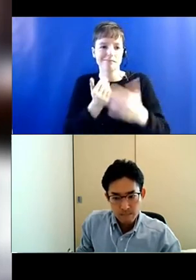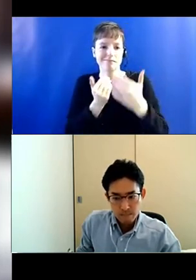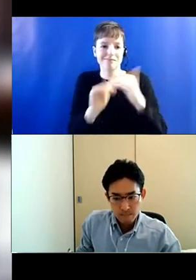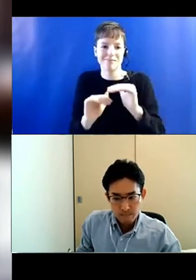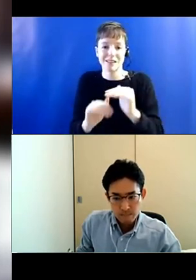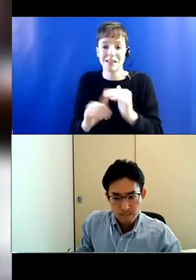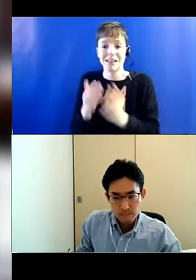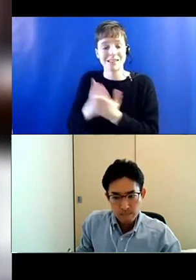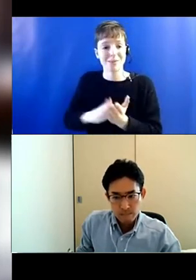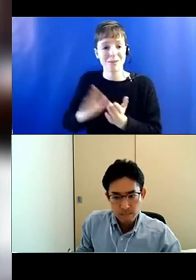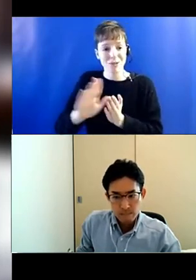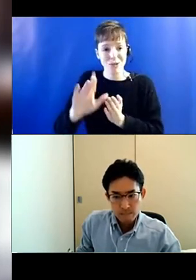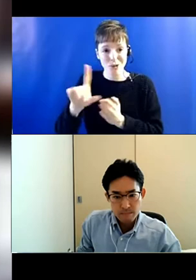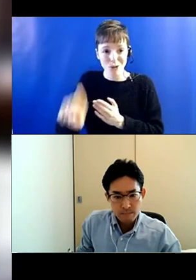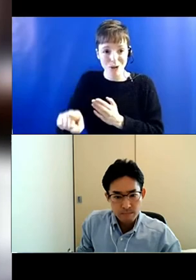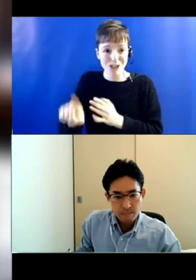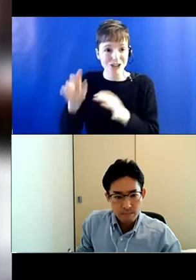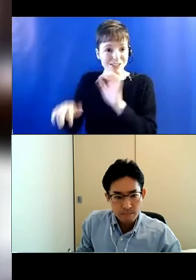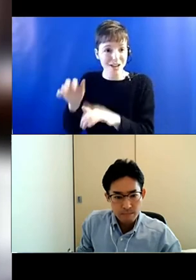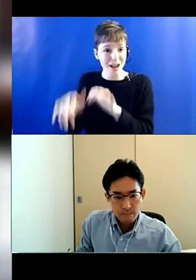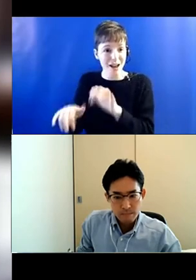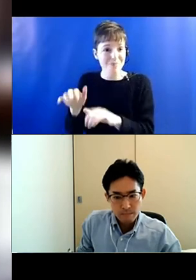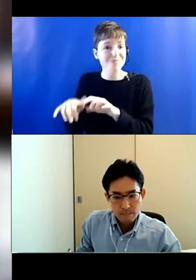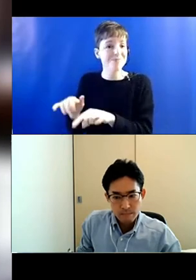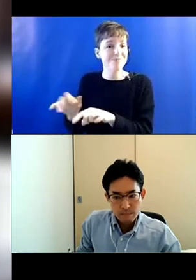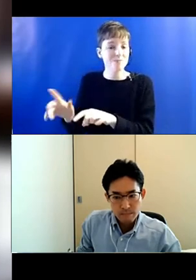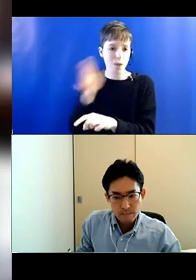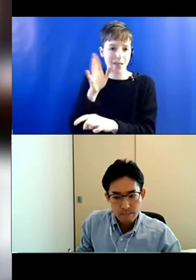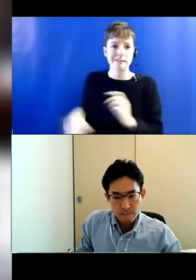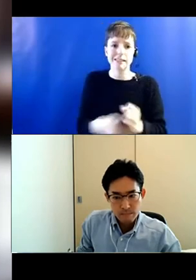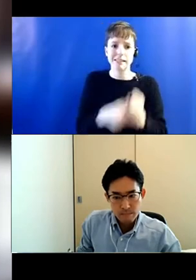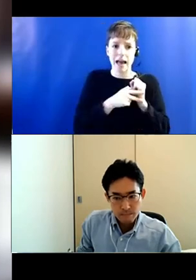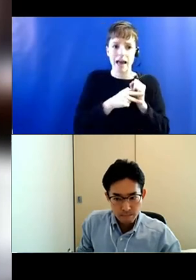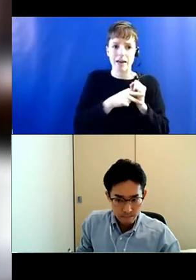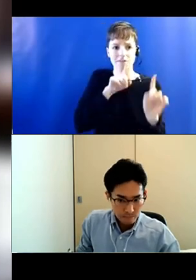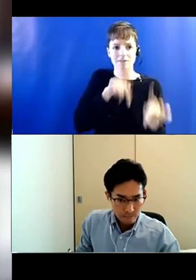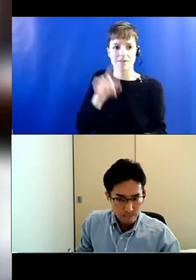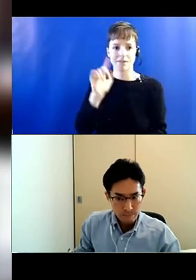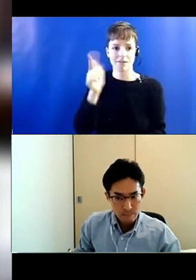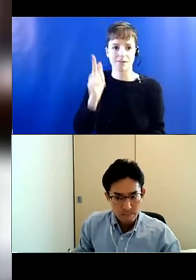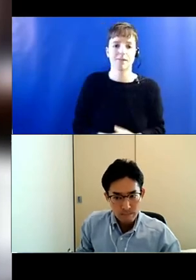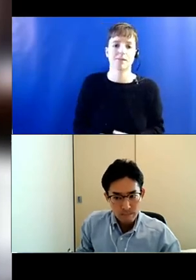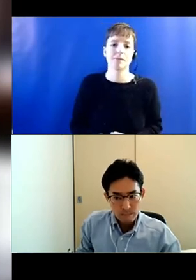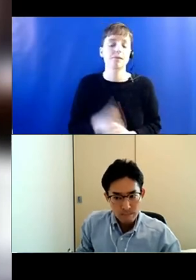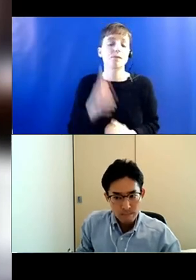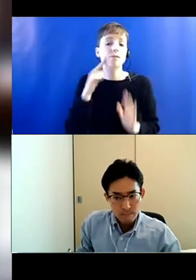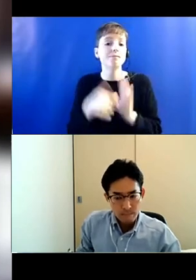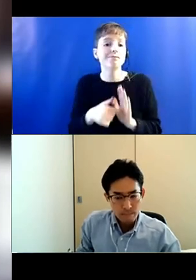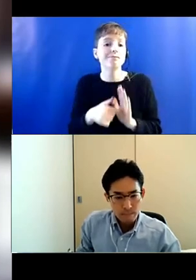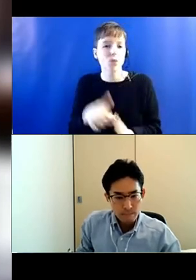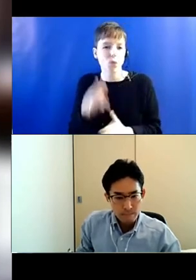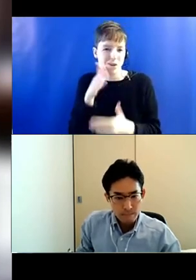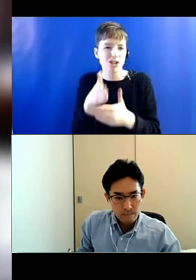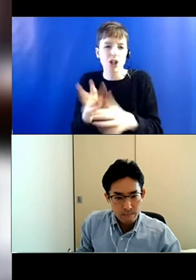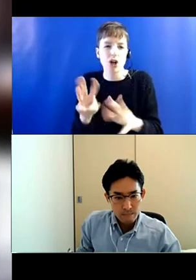in the chat will be responded to after the workshop, for example, in the workshop materials that will be shared